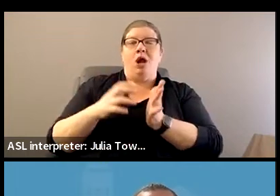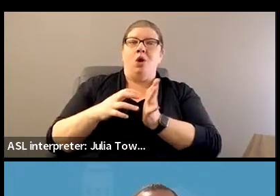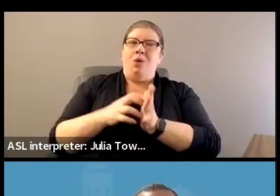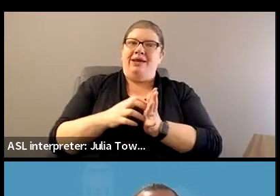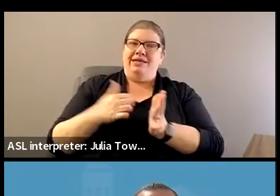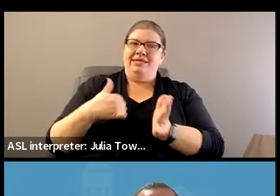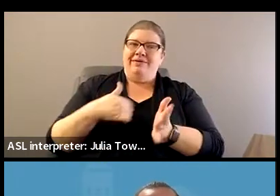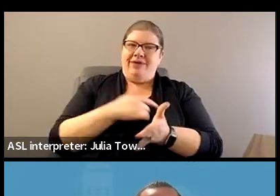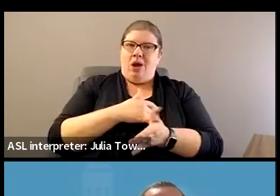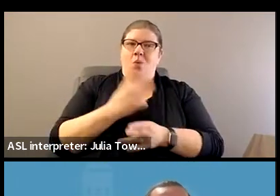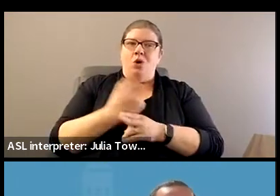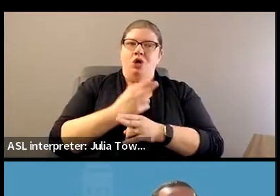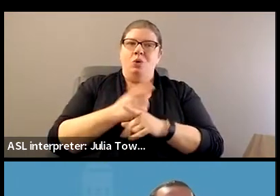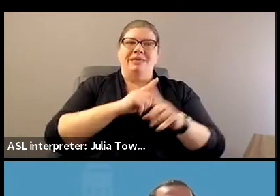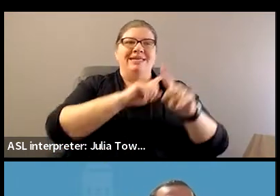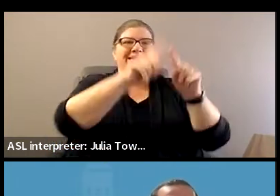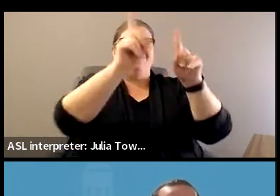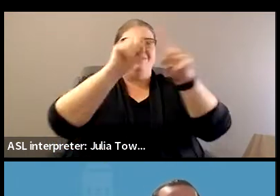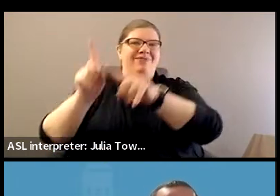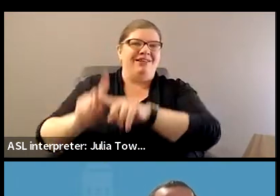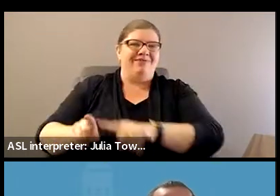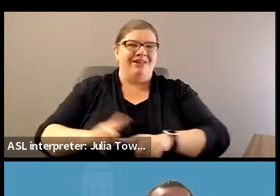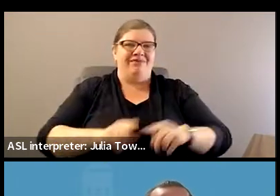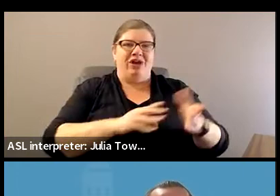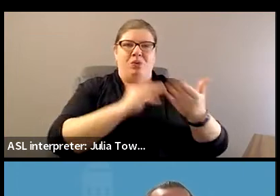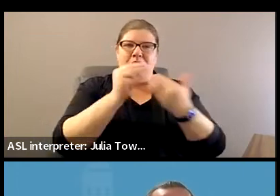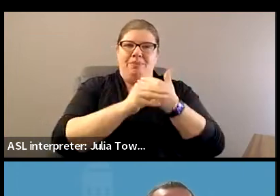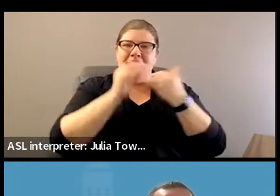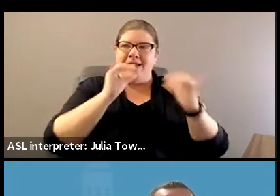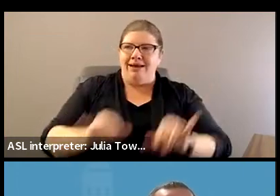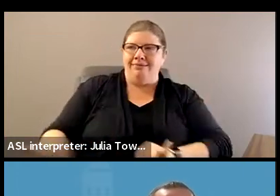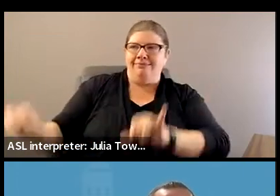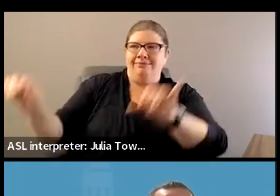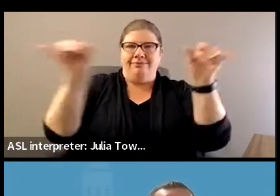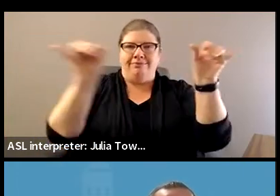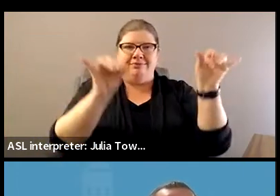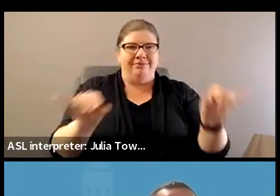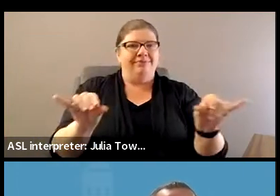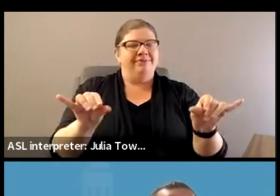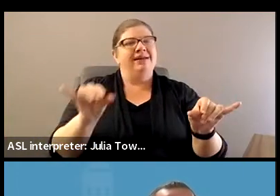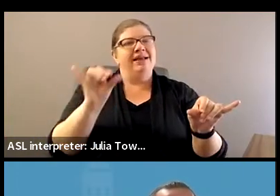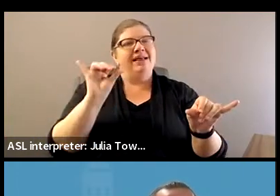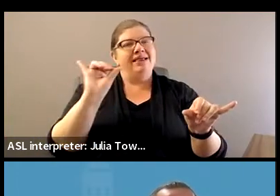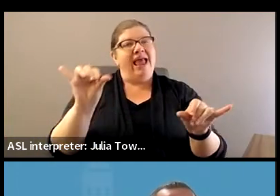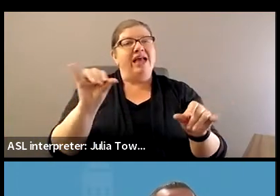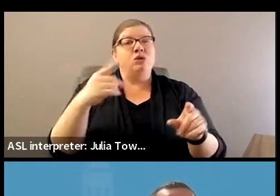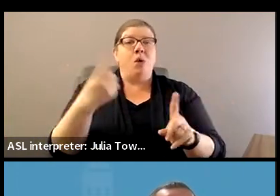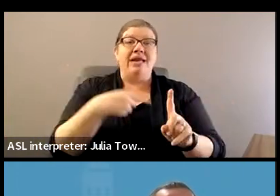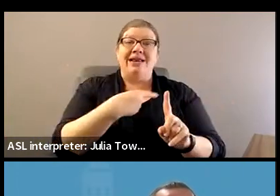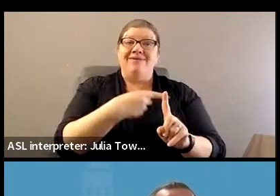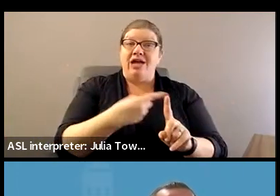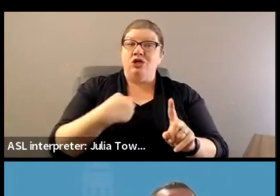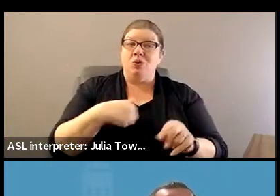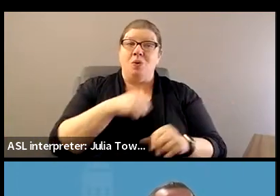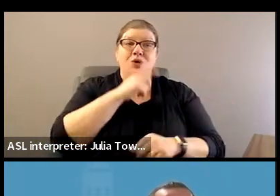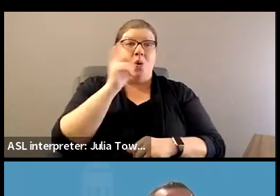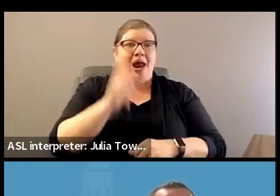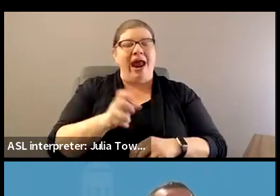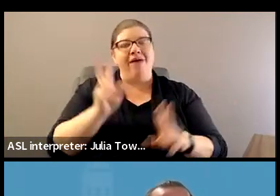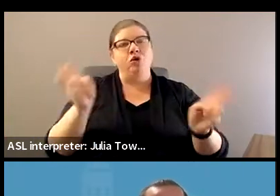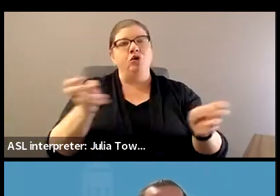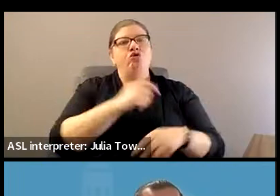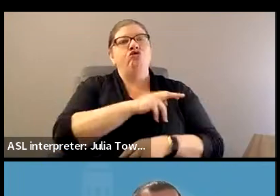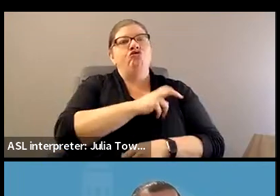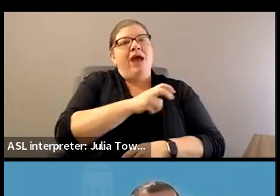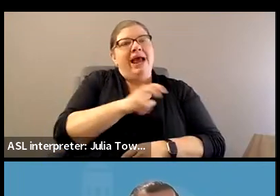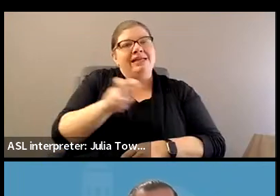that we're using different curricula and not everyone's using. So that's kind of an advantage for us, that we don't have to transition